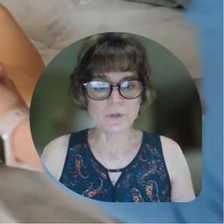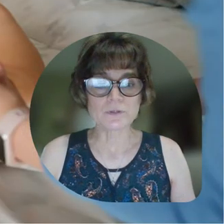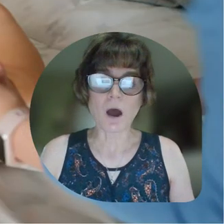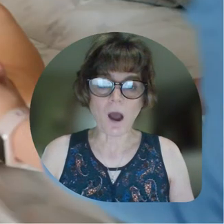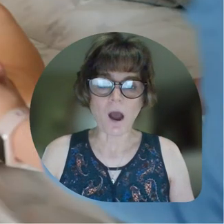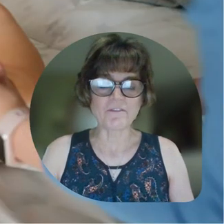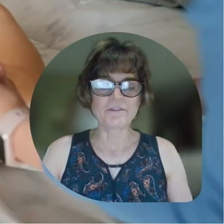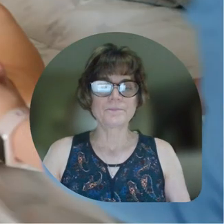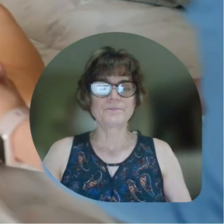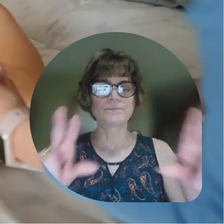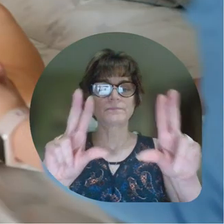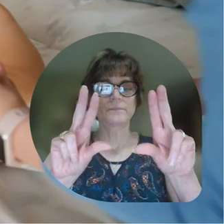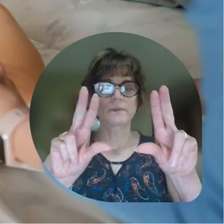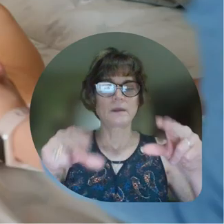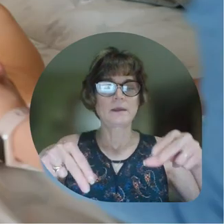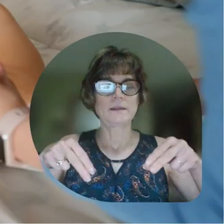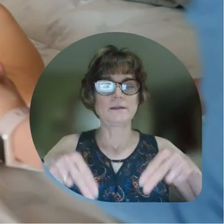Diapers off.